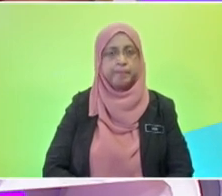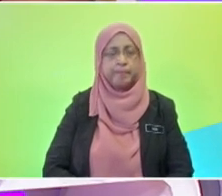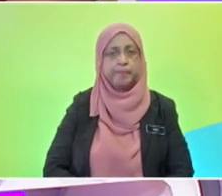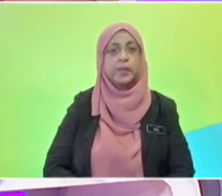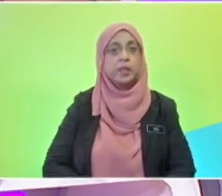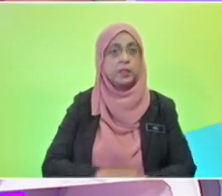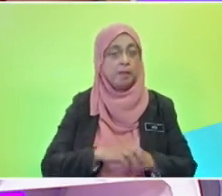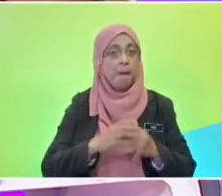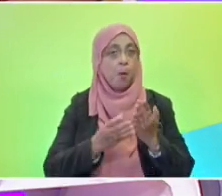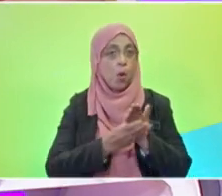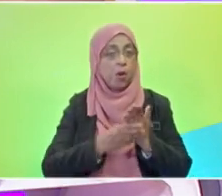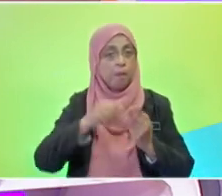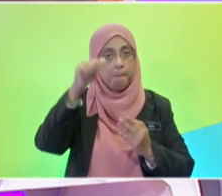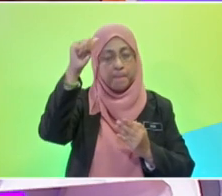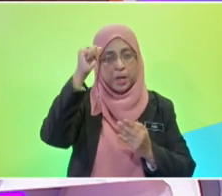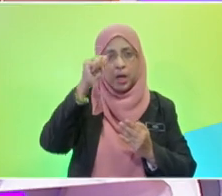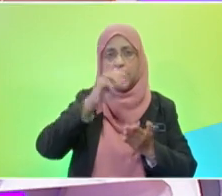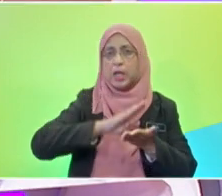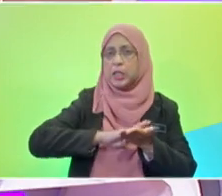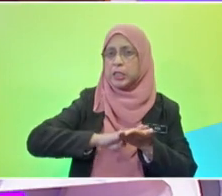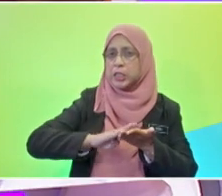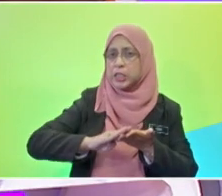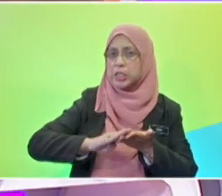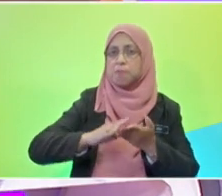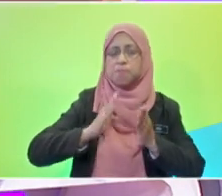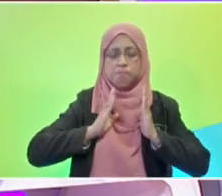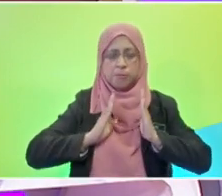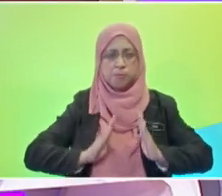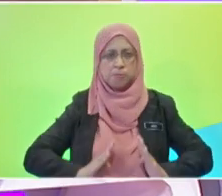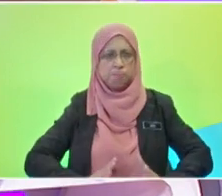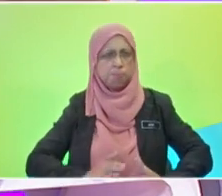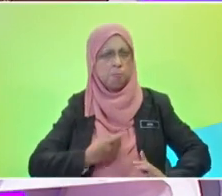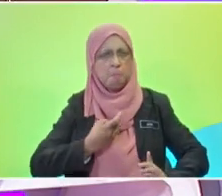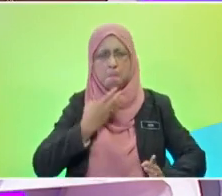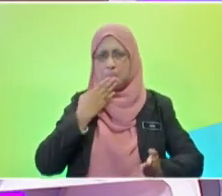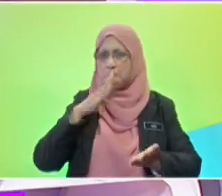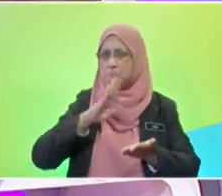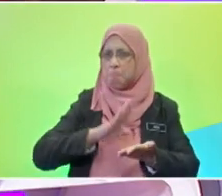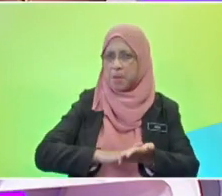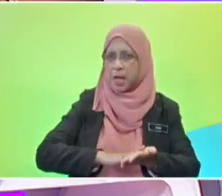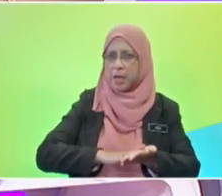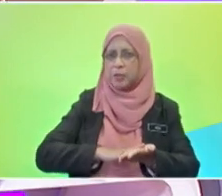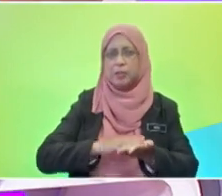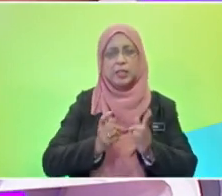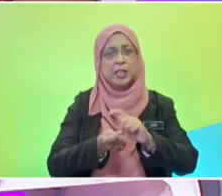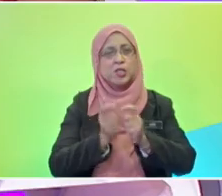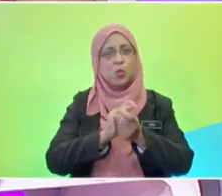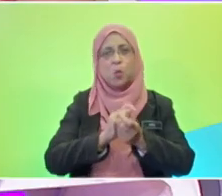that taking oil bath can clean yourself from bad habits to make you be a good